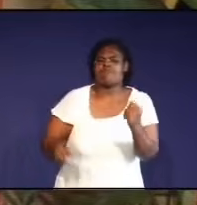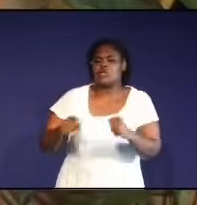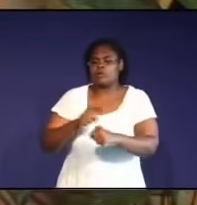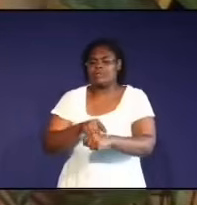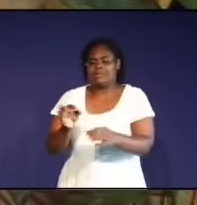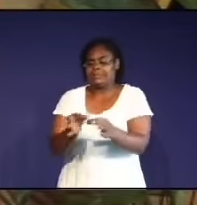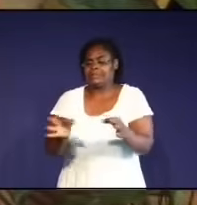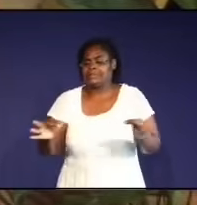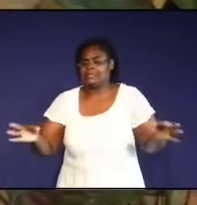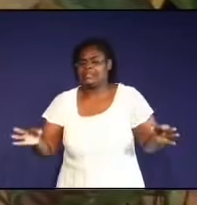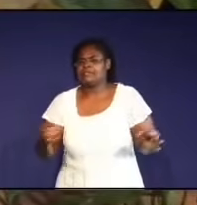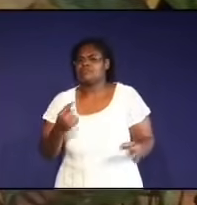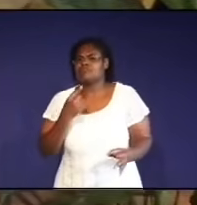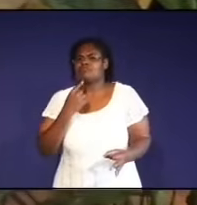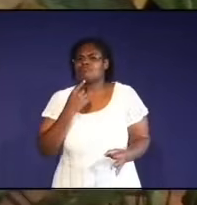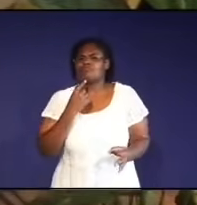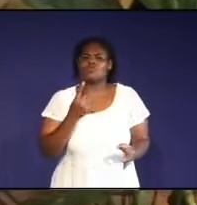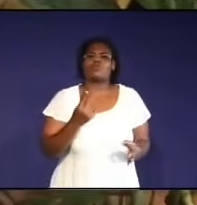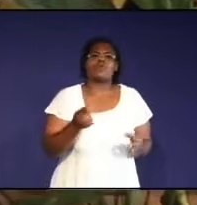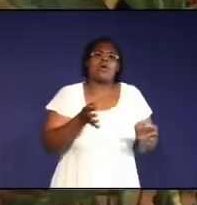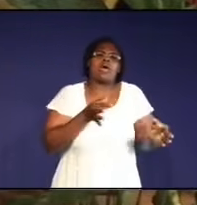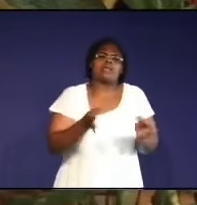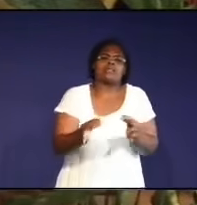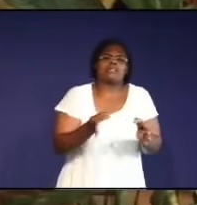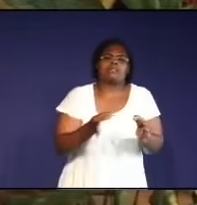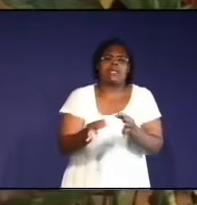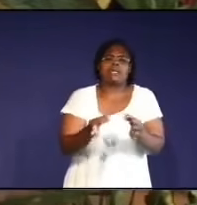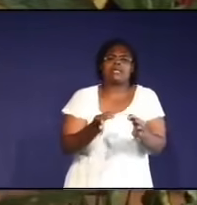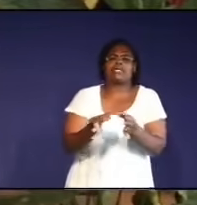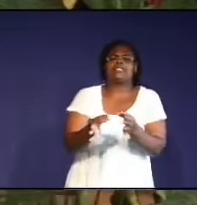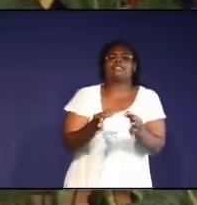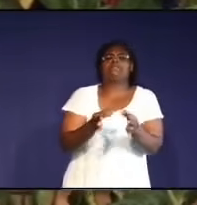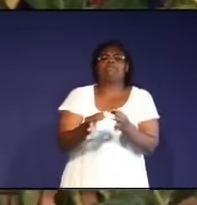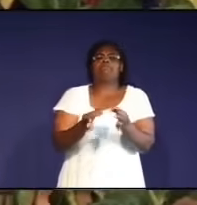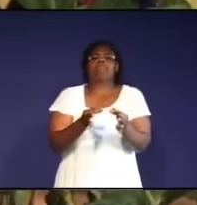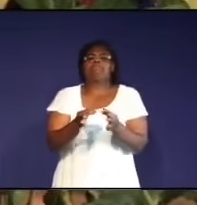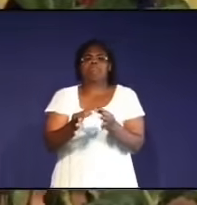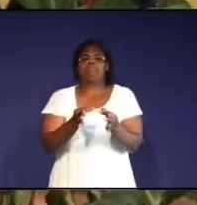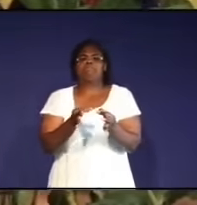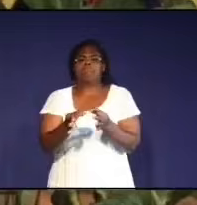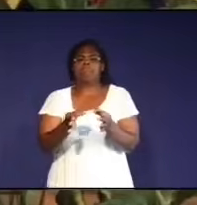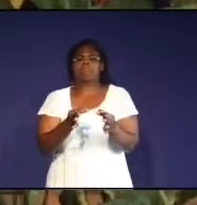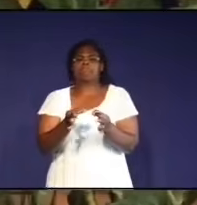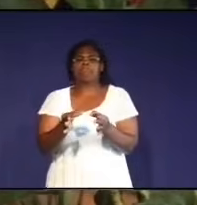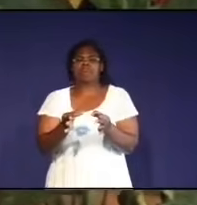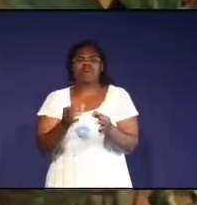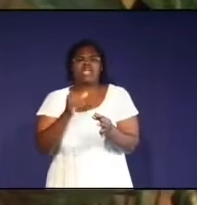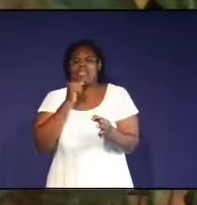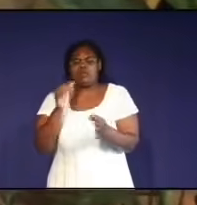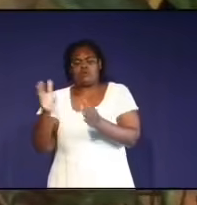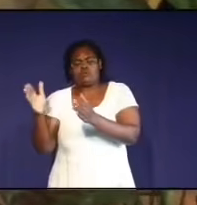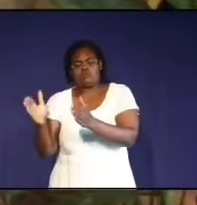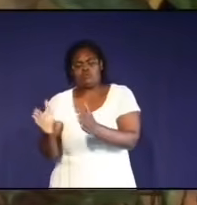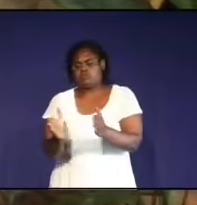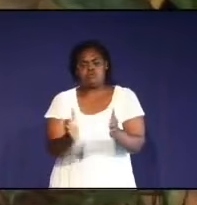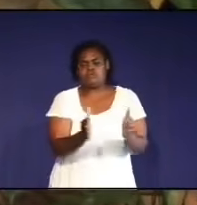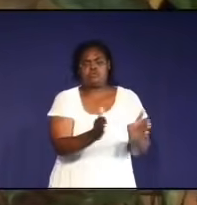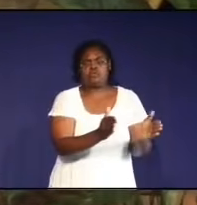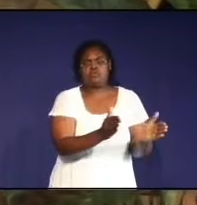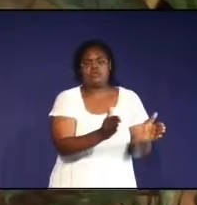statements to tie together without setting chronological order,